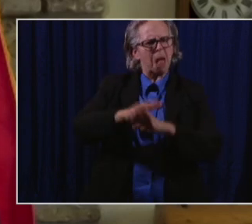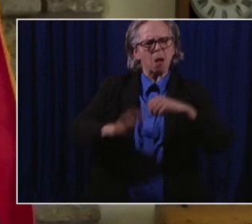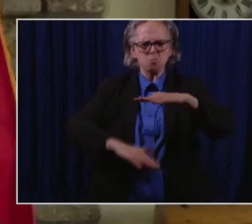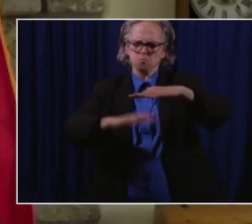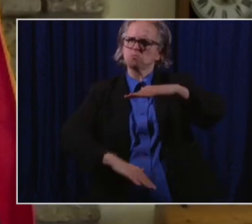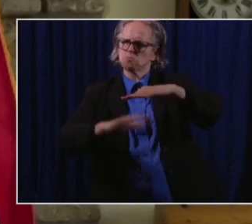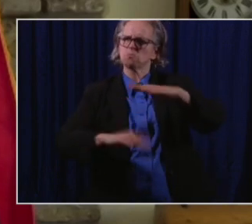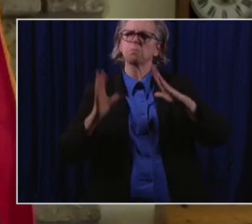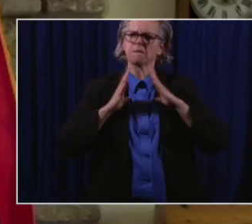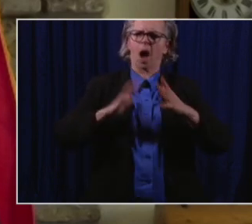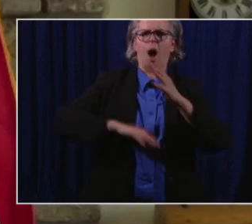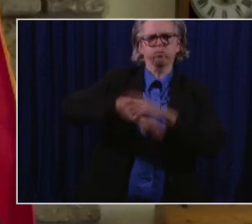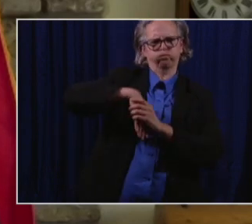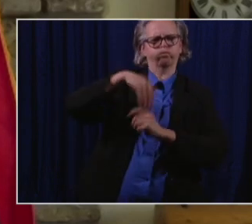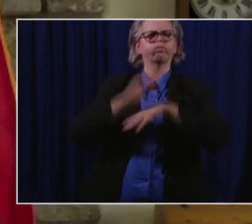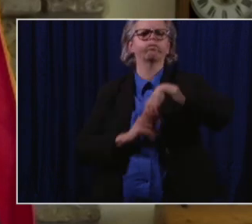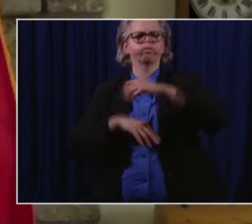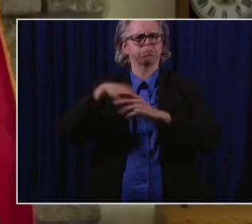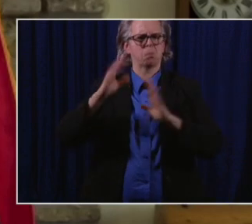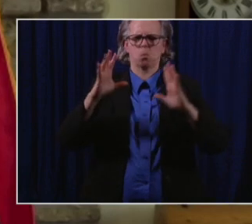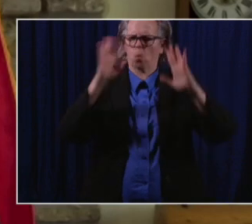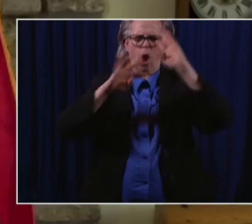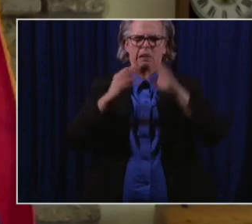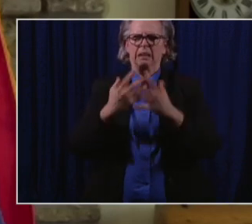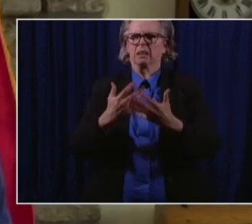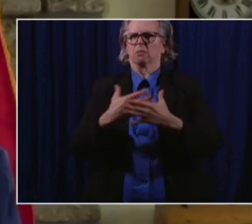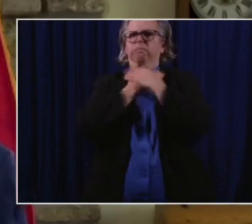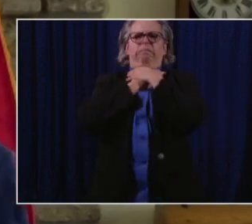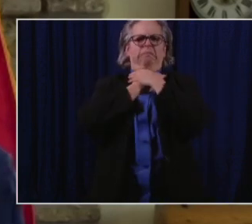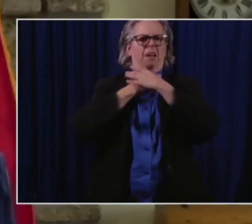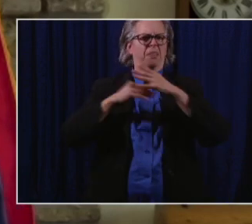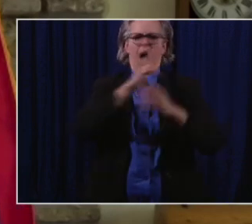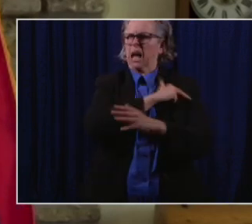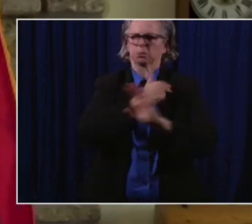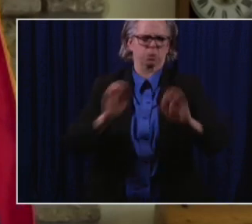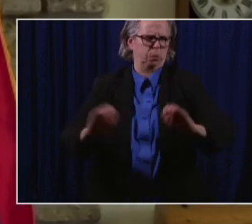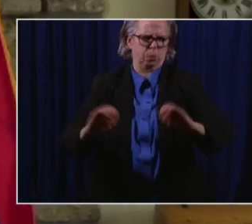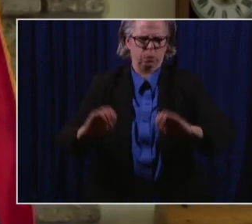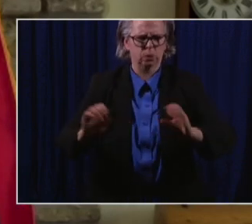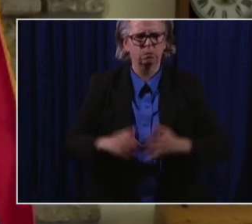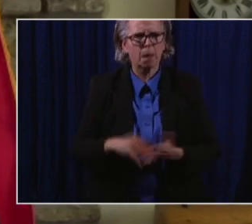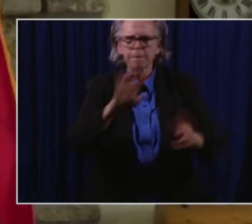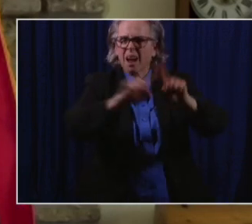it is a geographical switch, and we're seeing an age switch.